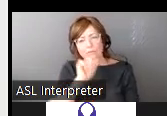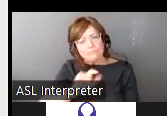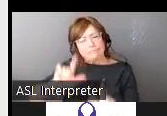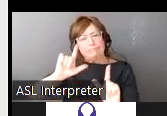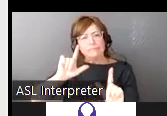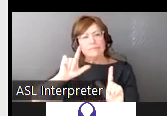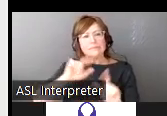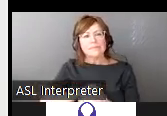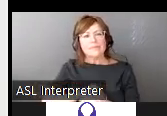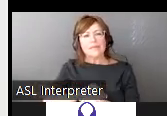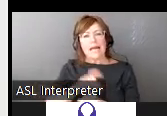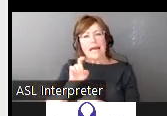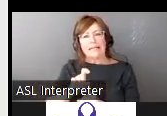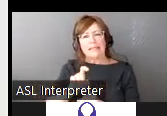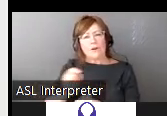hit return.